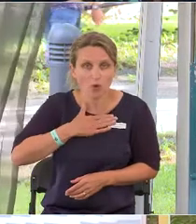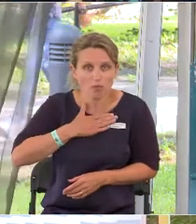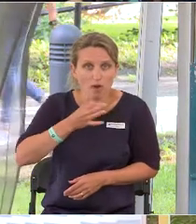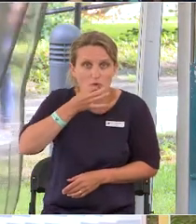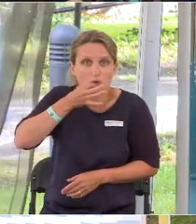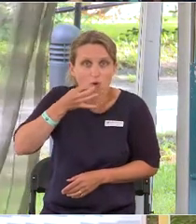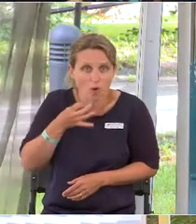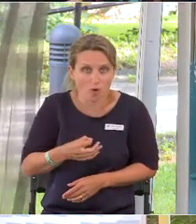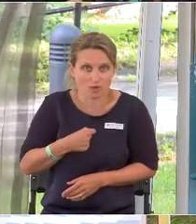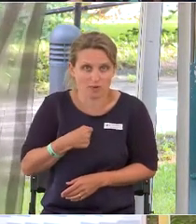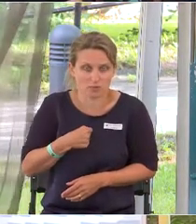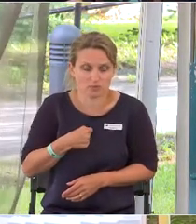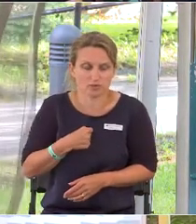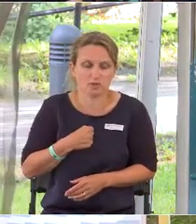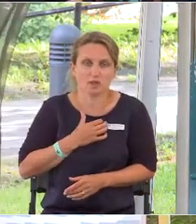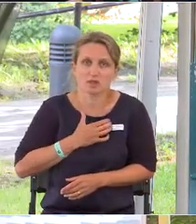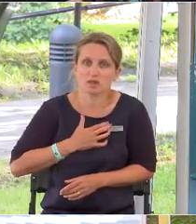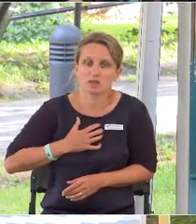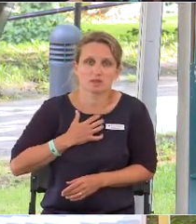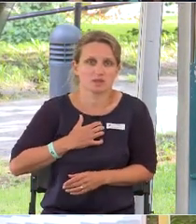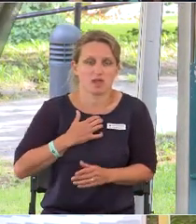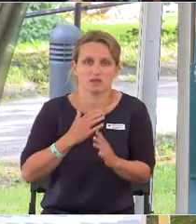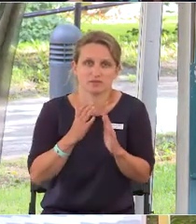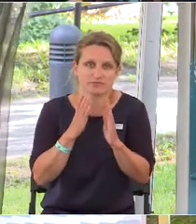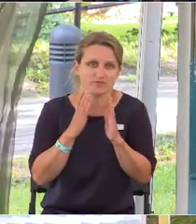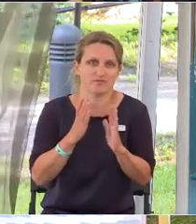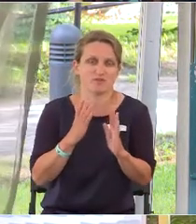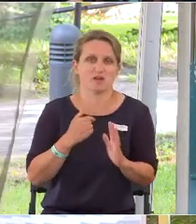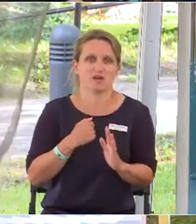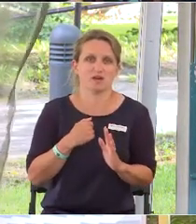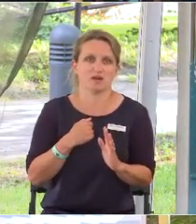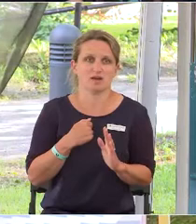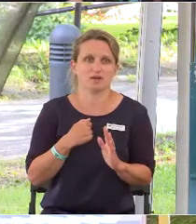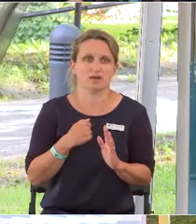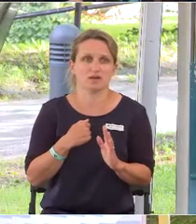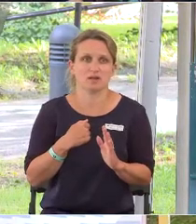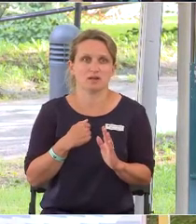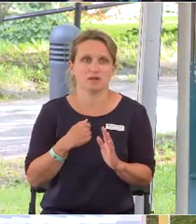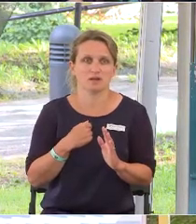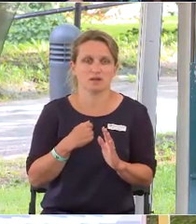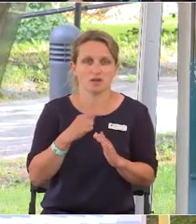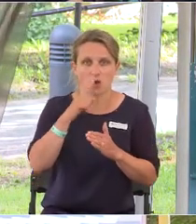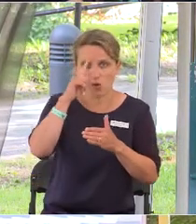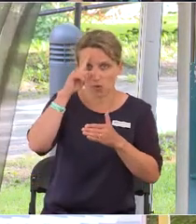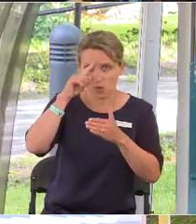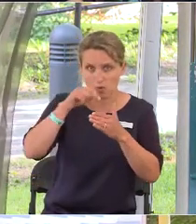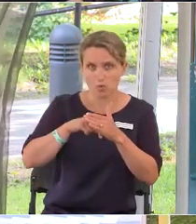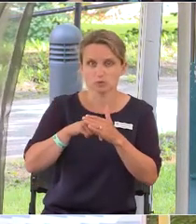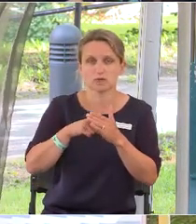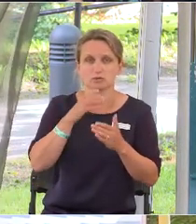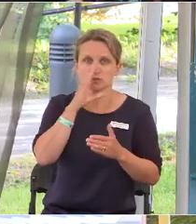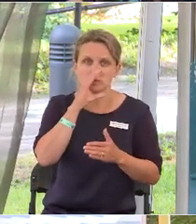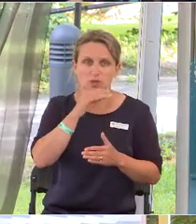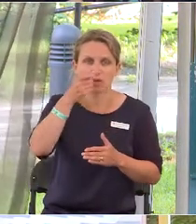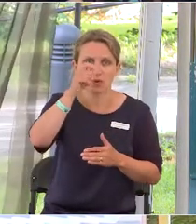that it's very important that this rank and file level just can be